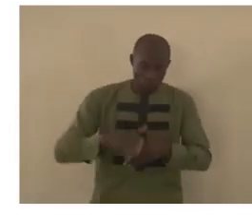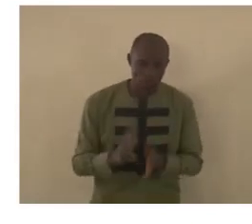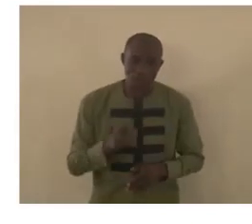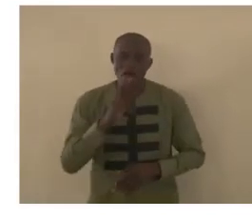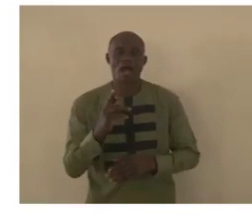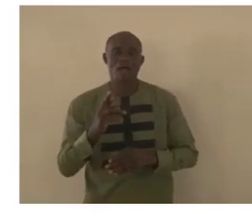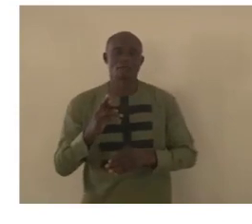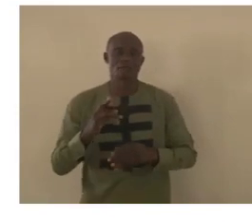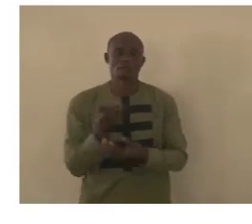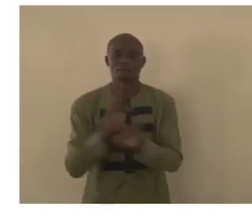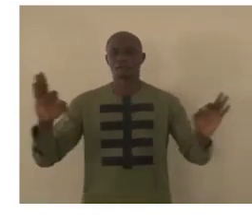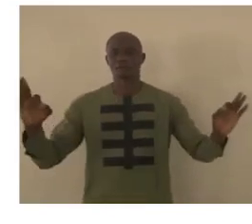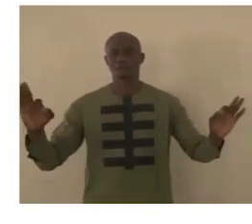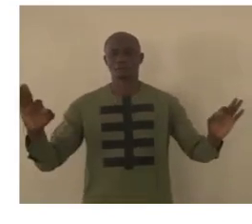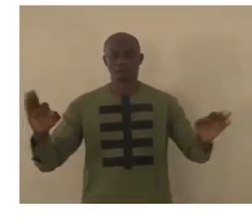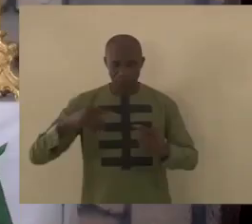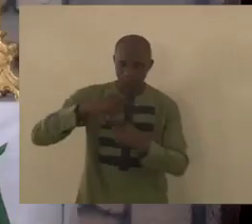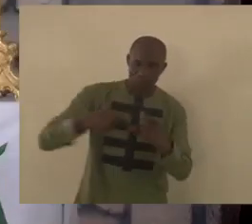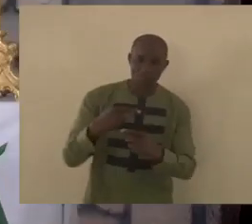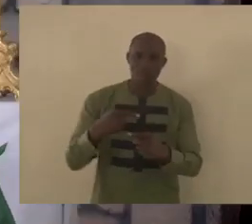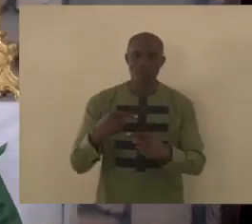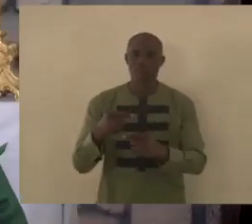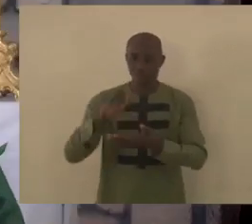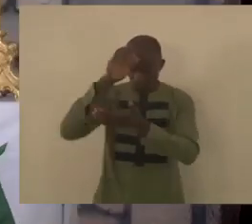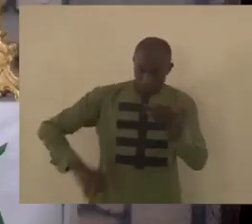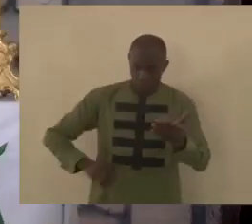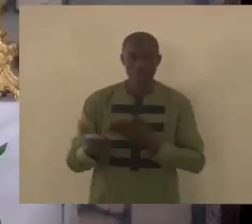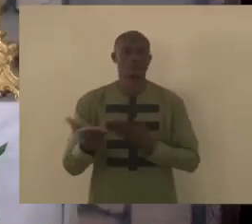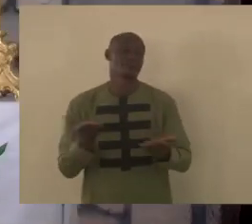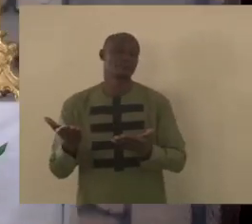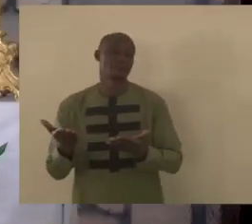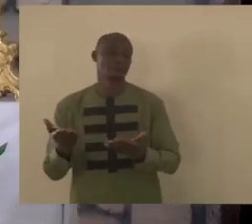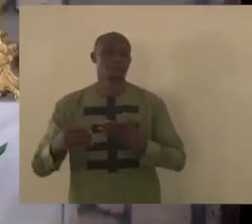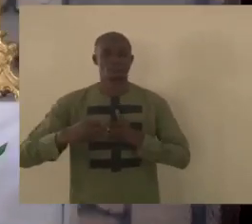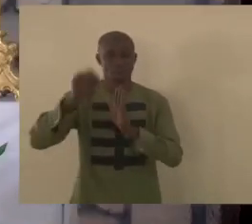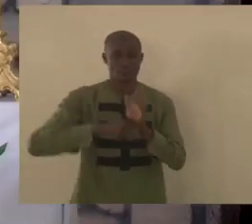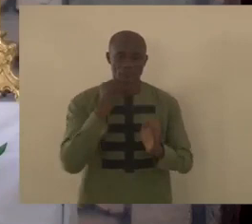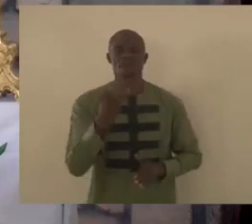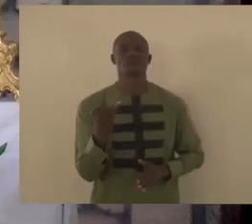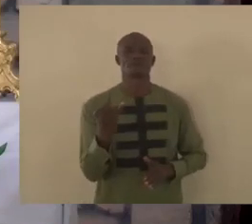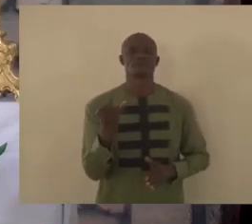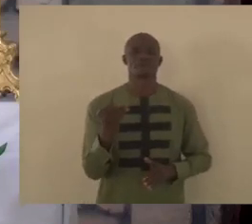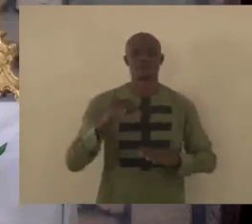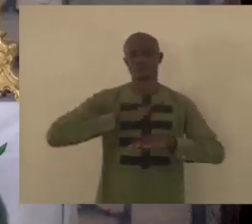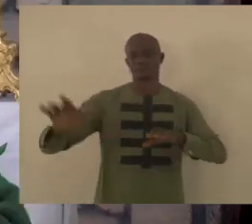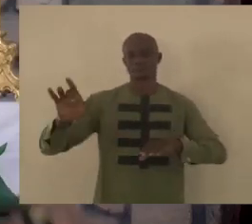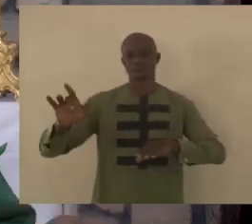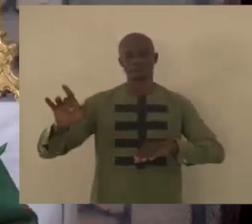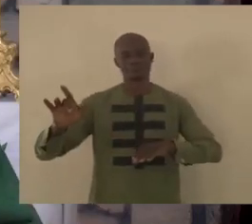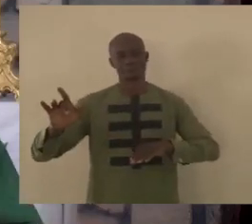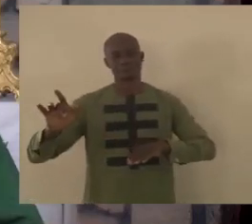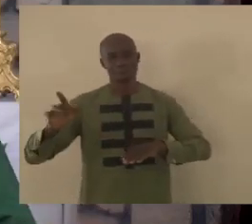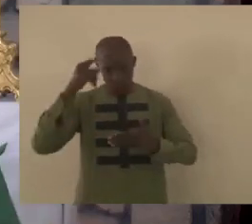the oppressed are set free. When you remove service, leadership is what?